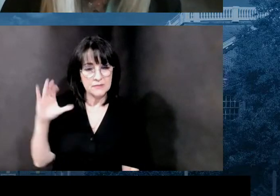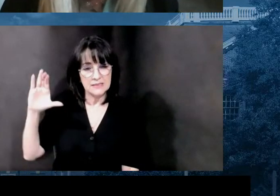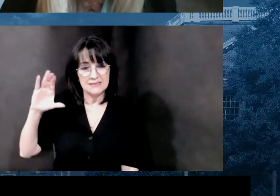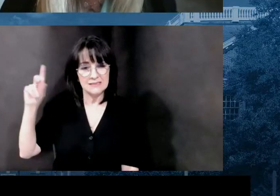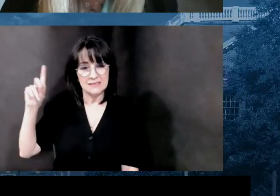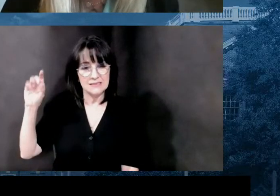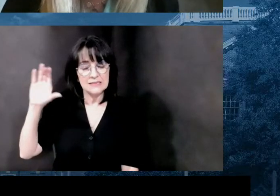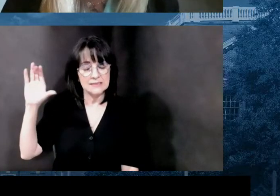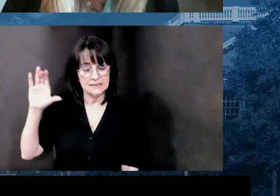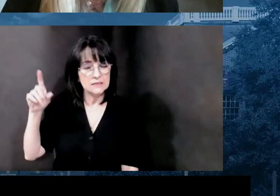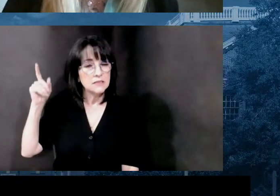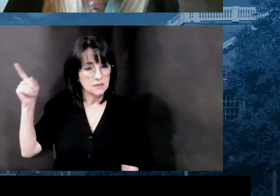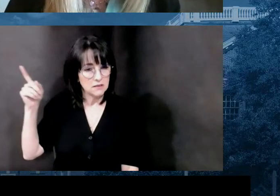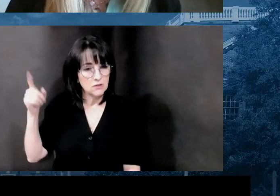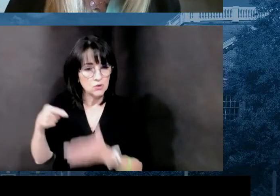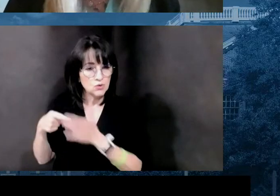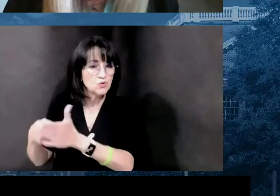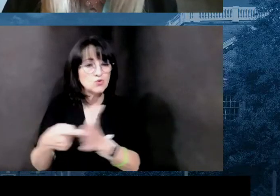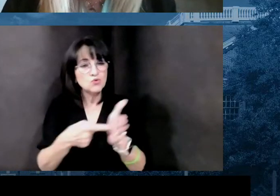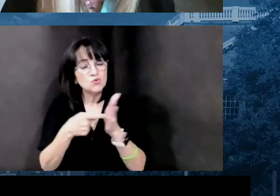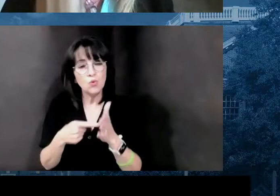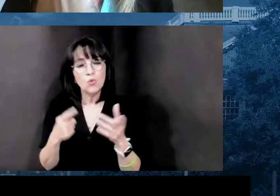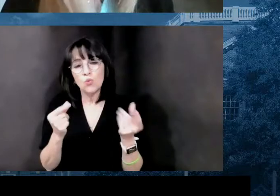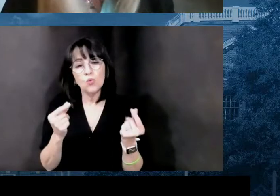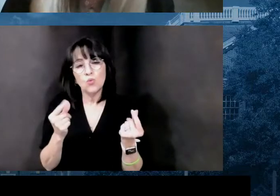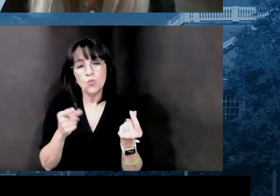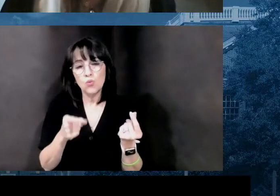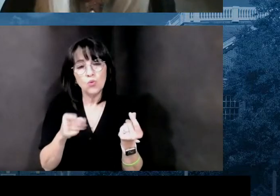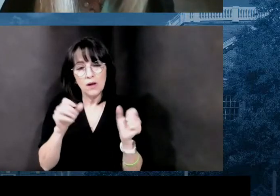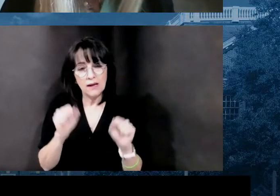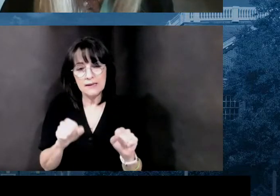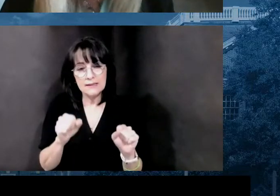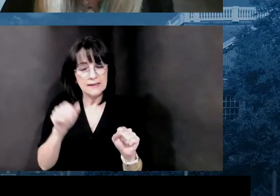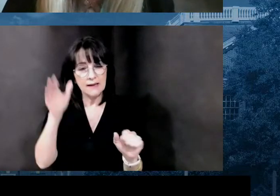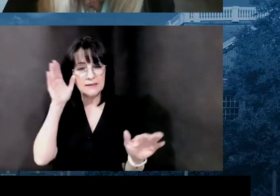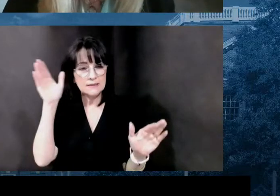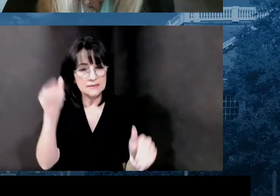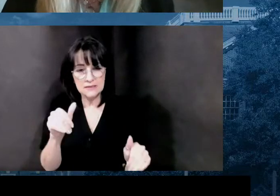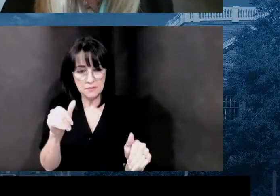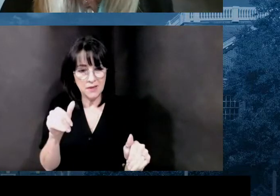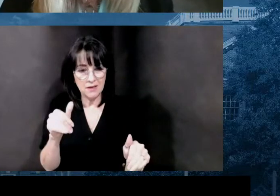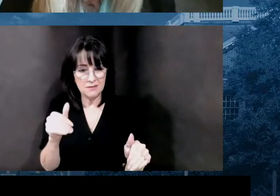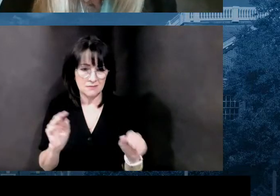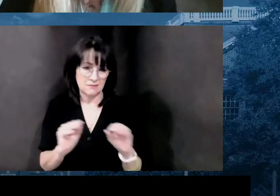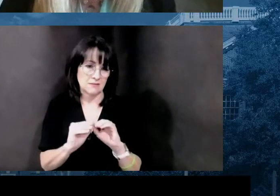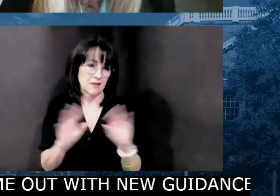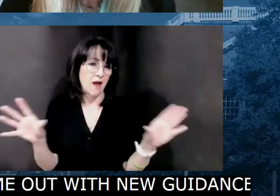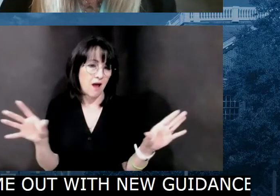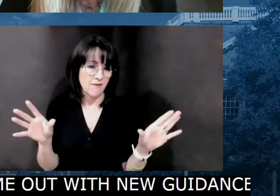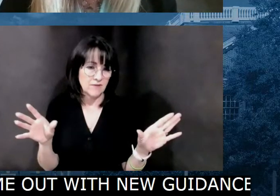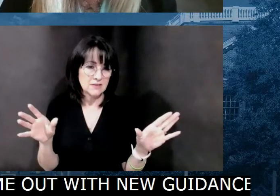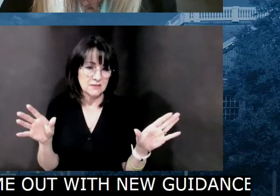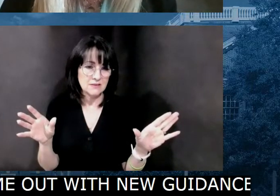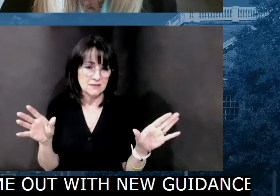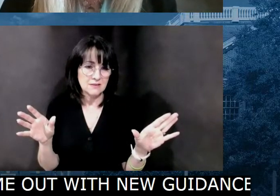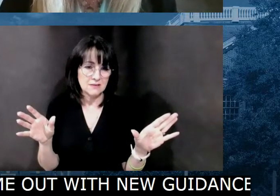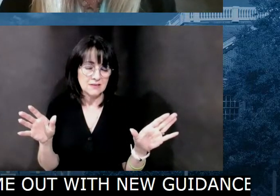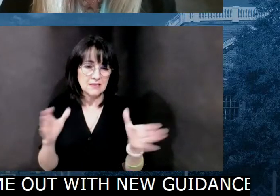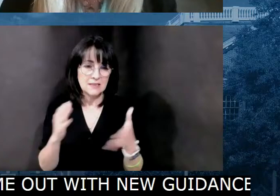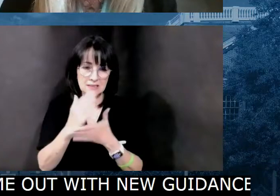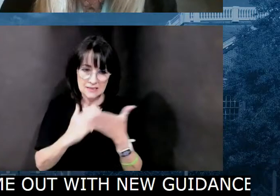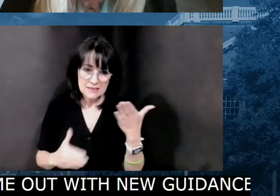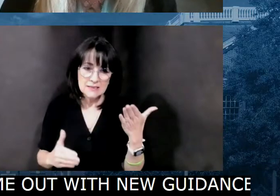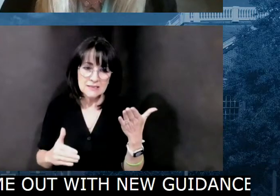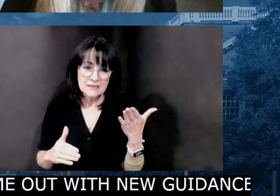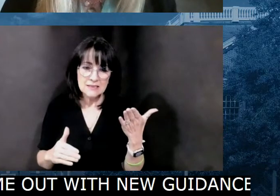transient indicator of what to expect. Again, there's clearly unknowns as to what things are going to